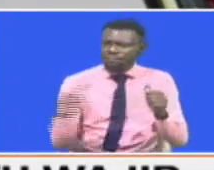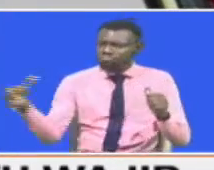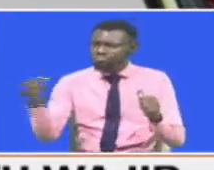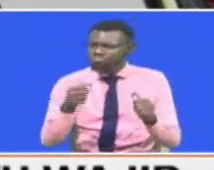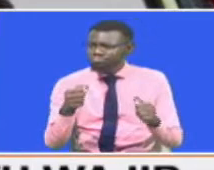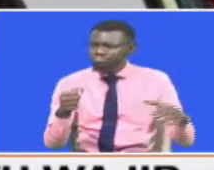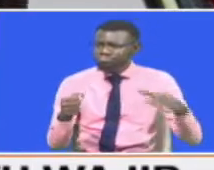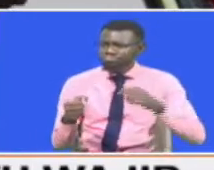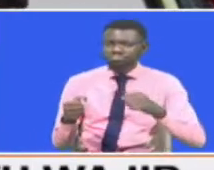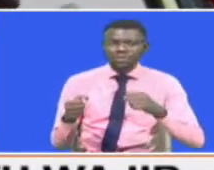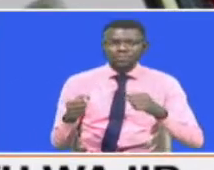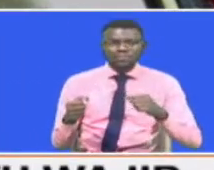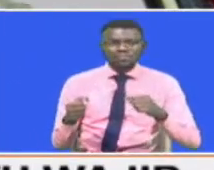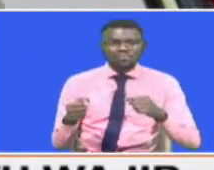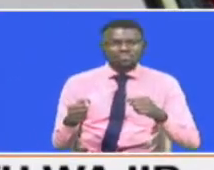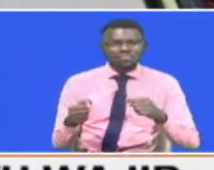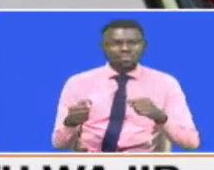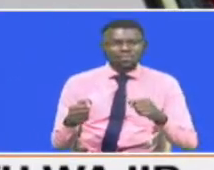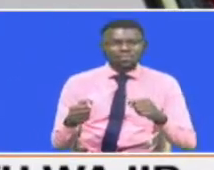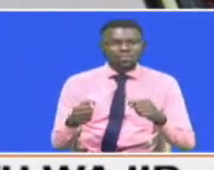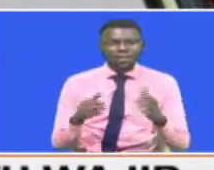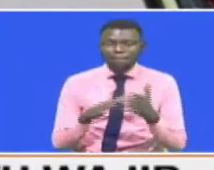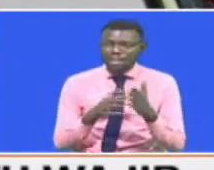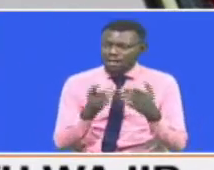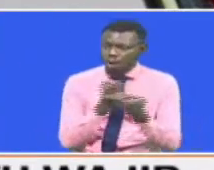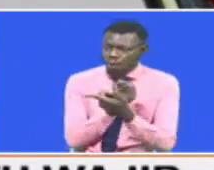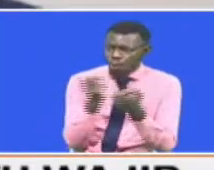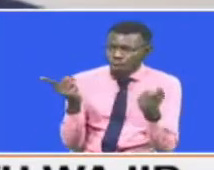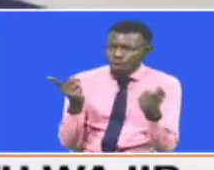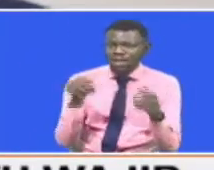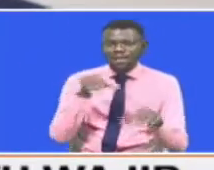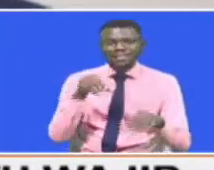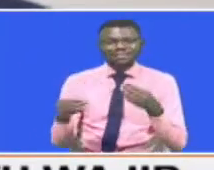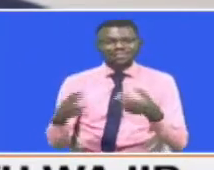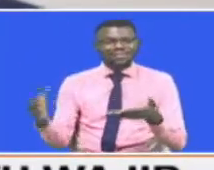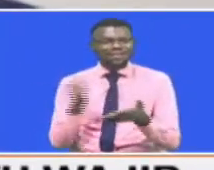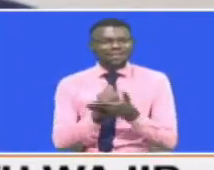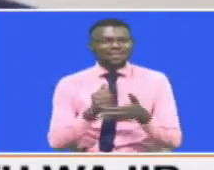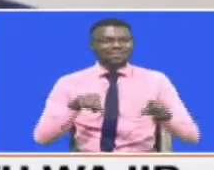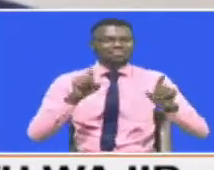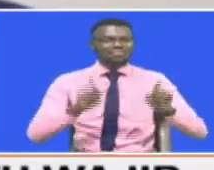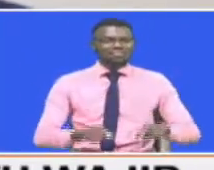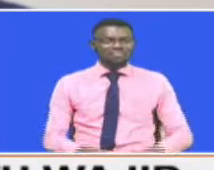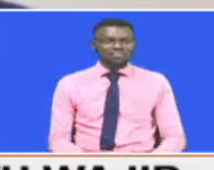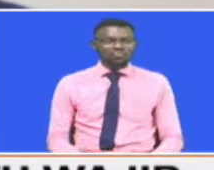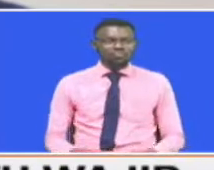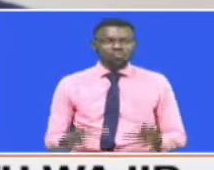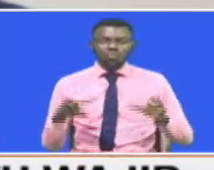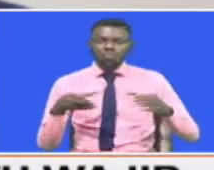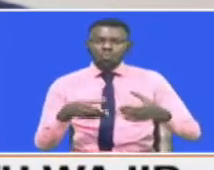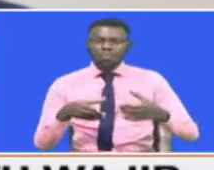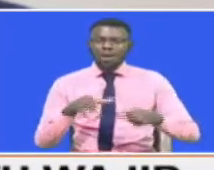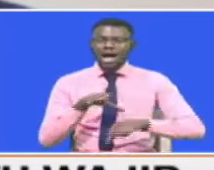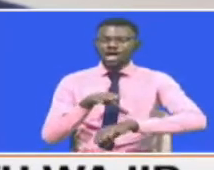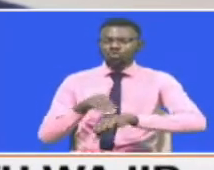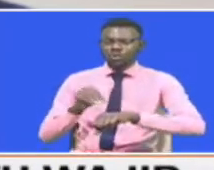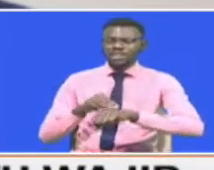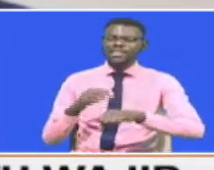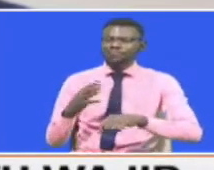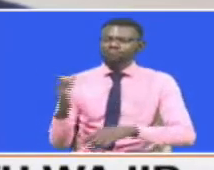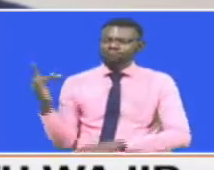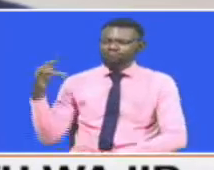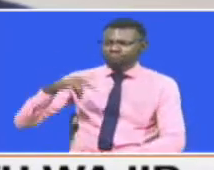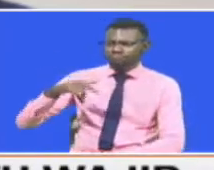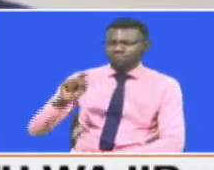even if it's 10% of those people, be employed as disabled? From the Swedish side, we are here in Kenya